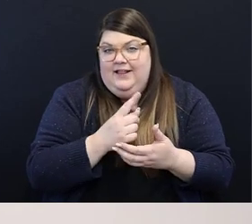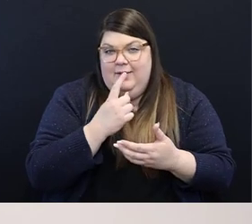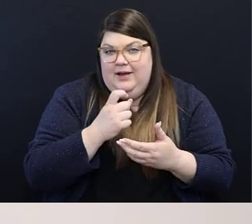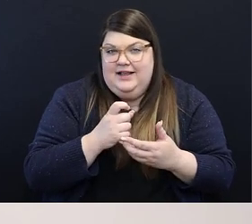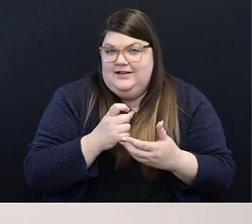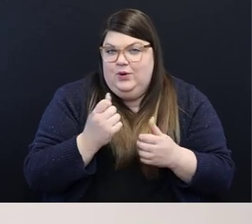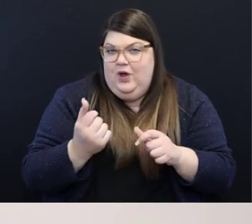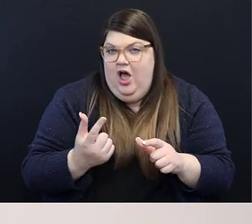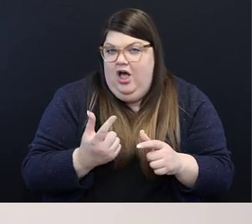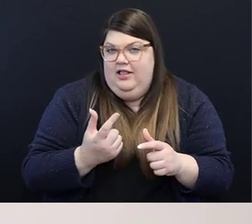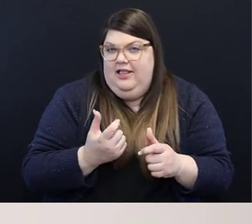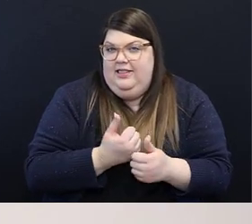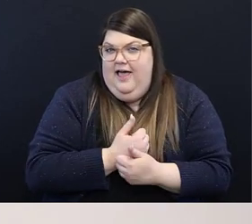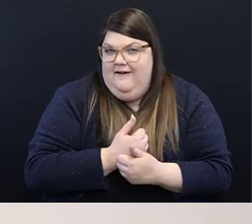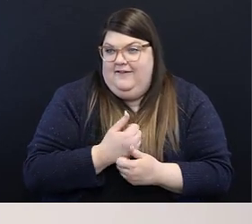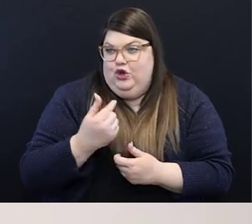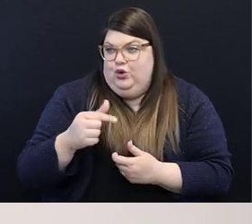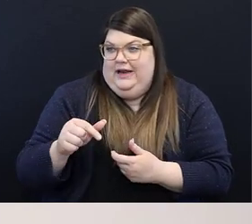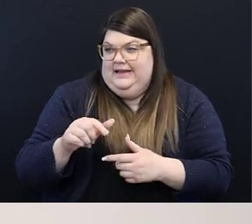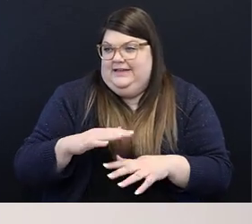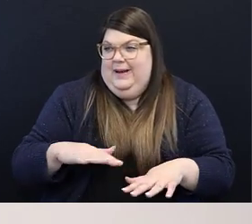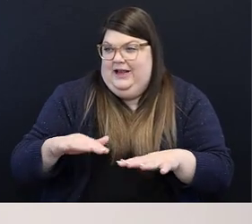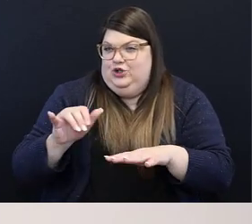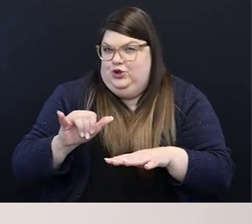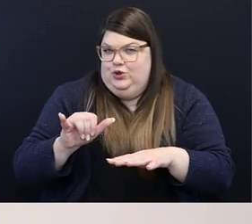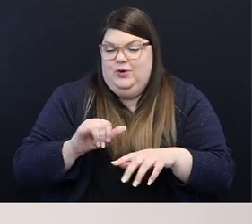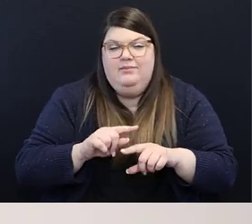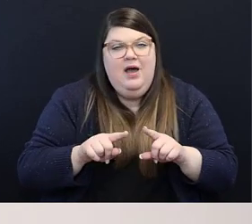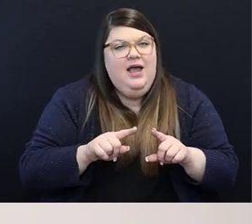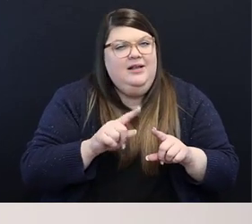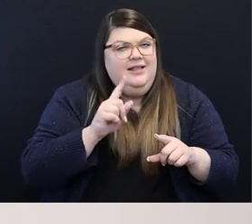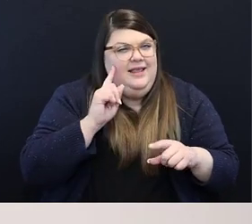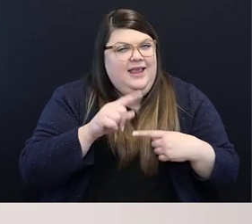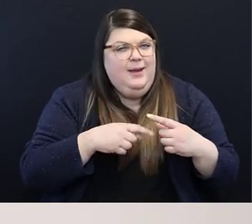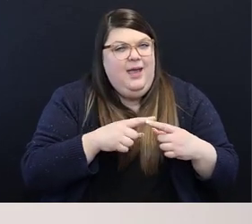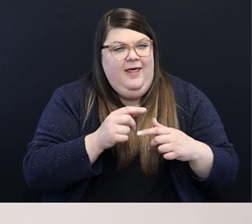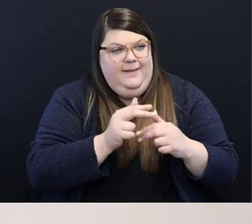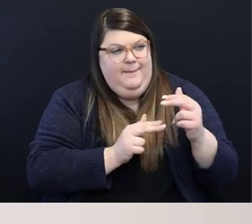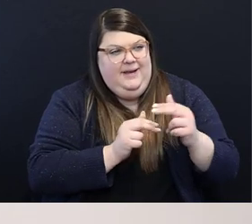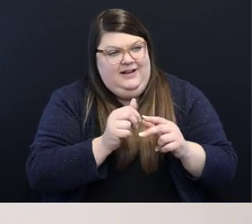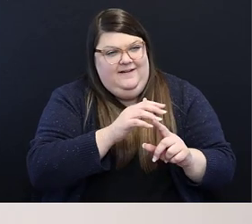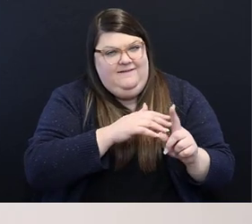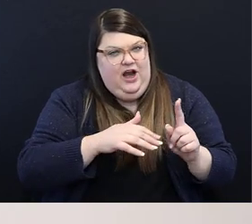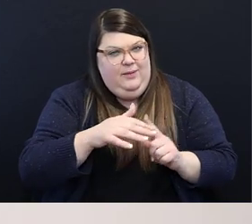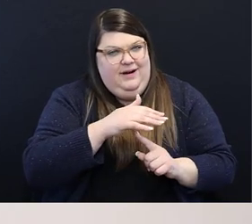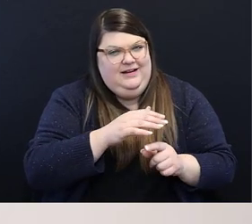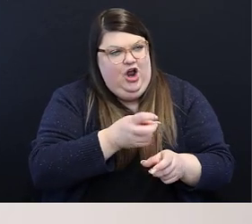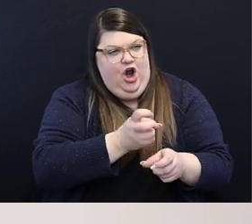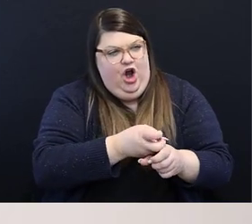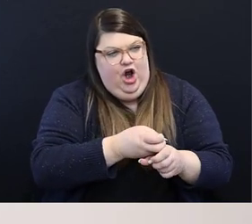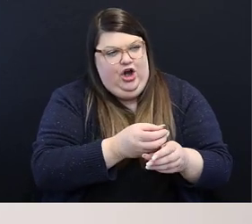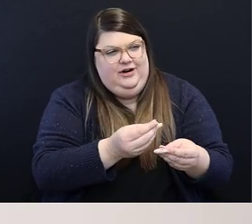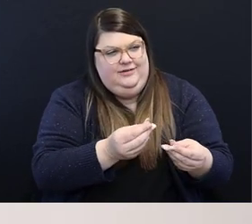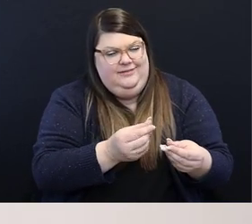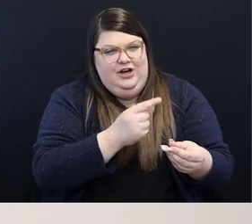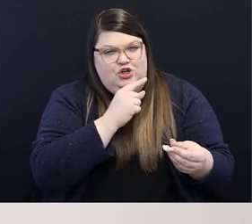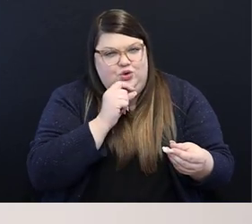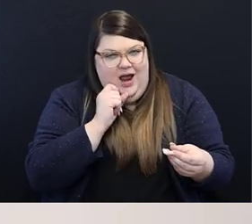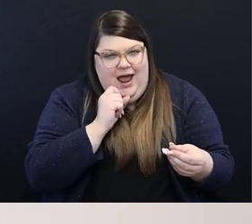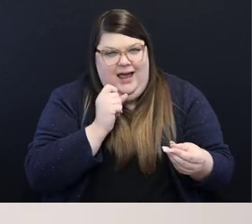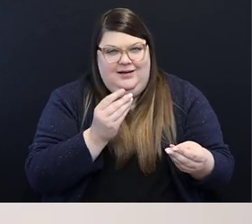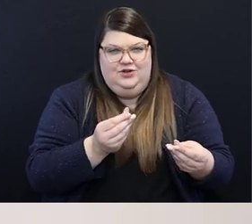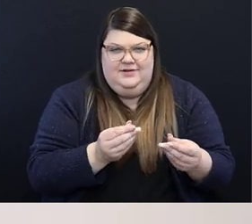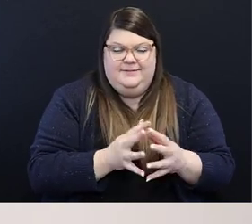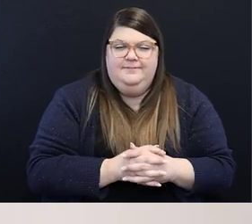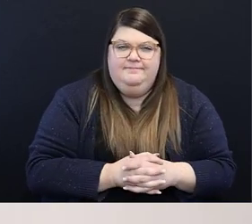all love how much green space there is, but in terms of when you're thinking of the built environment, so much of it is like a hard, dry kind of surface.